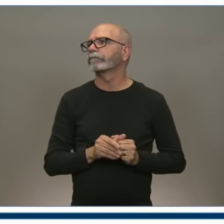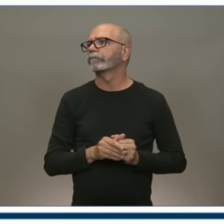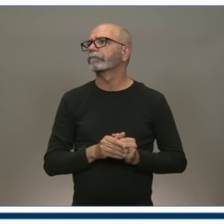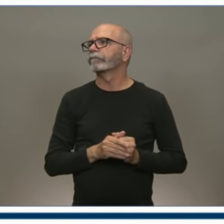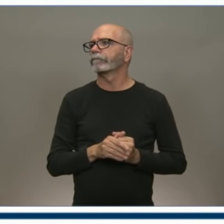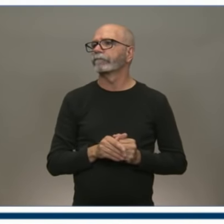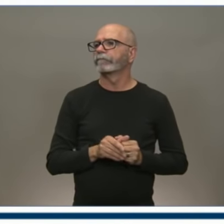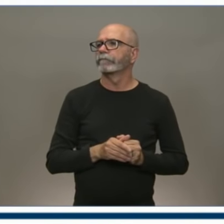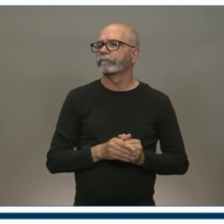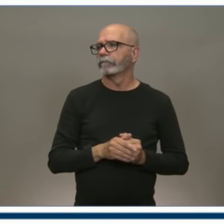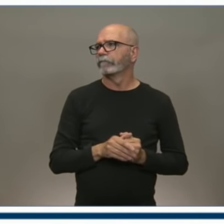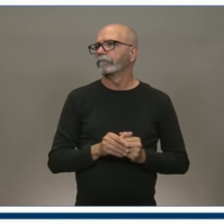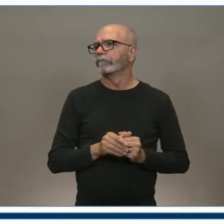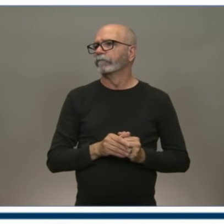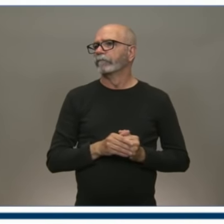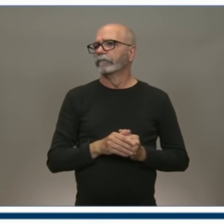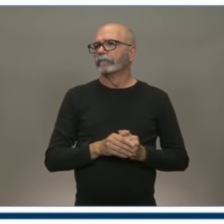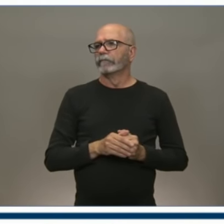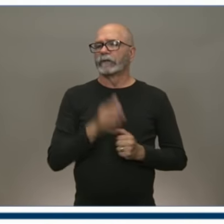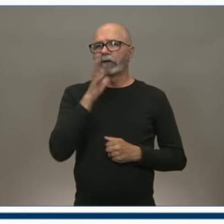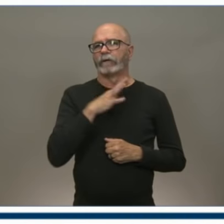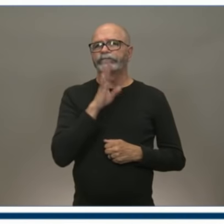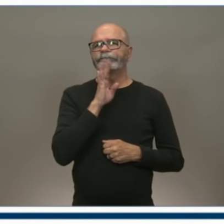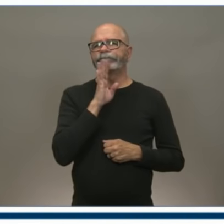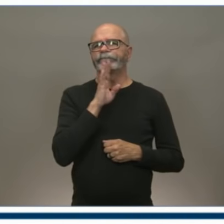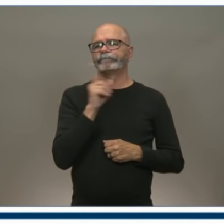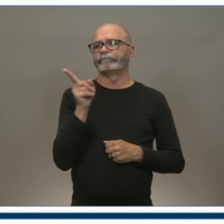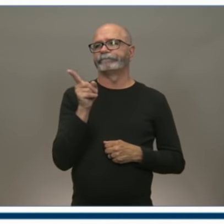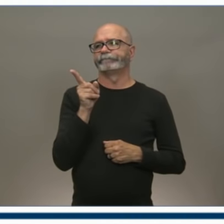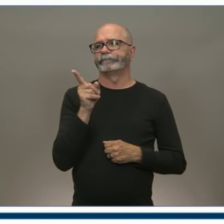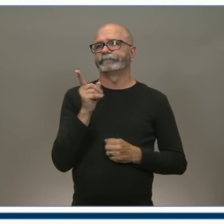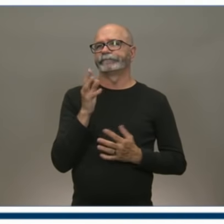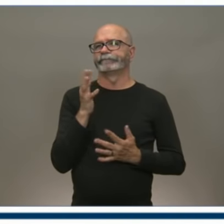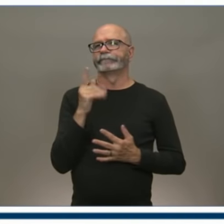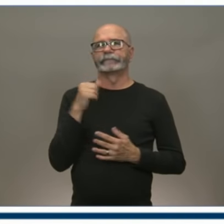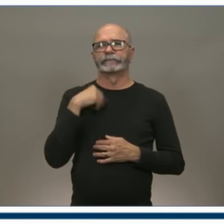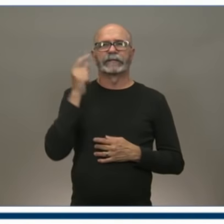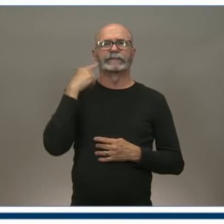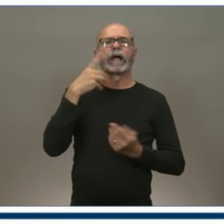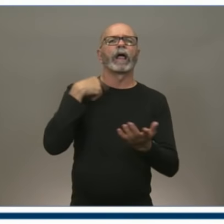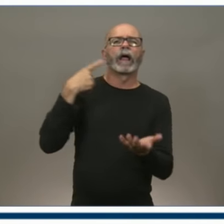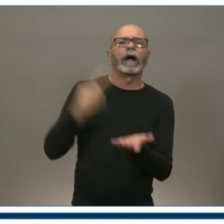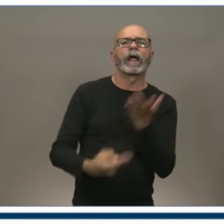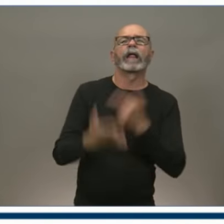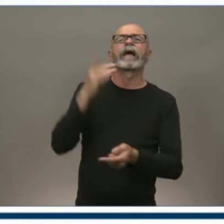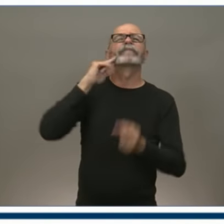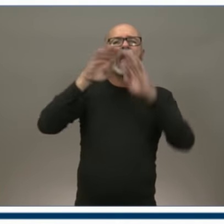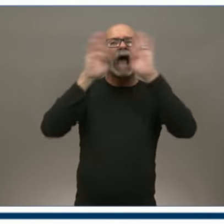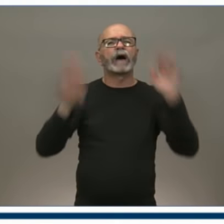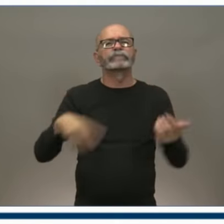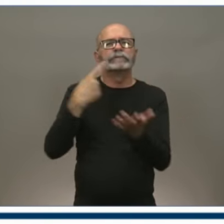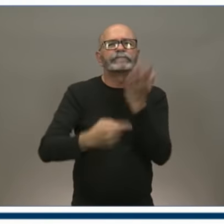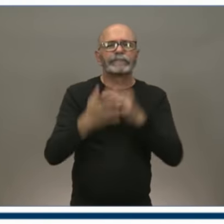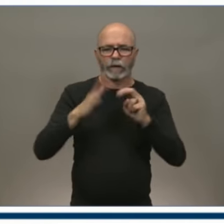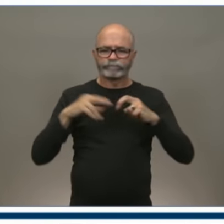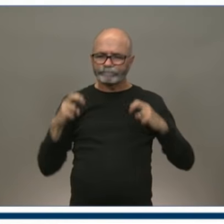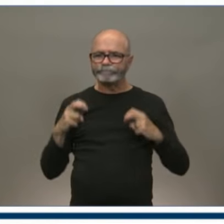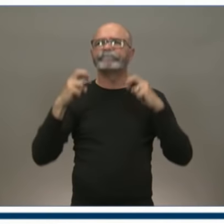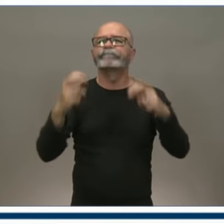to question period, seeing the robust debate in action in the House. What do you say to those people who won't have that opportunity